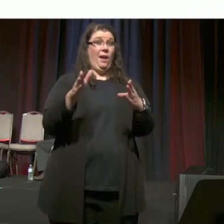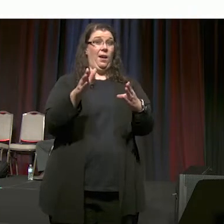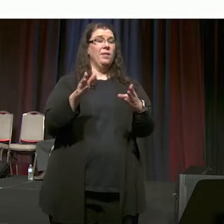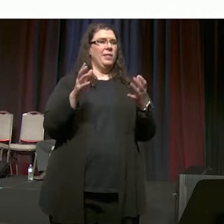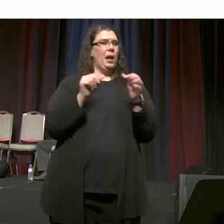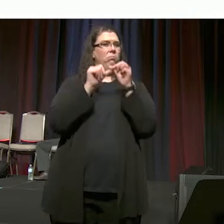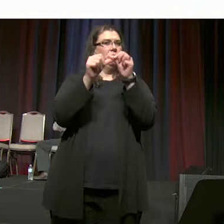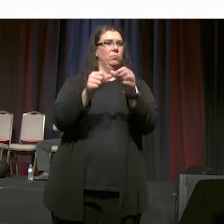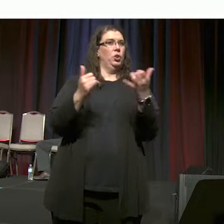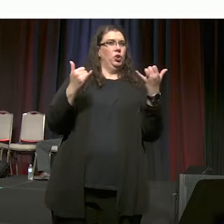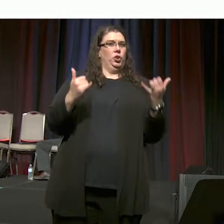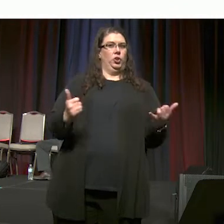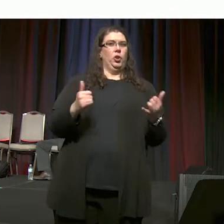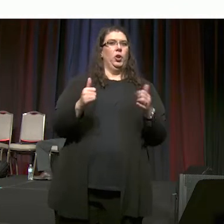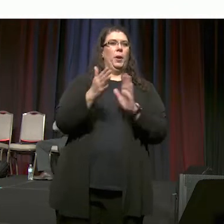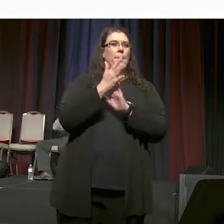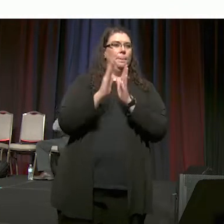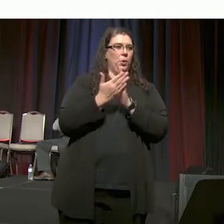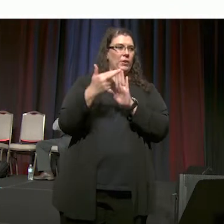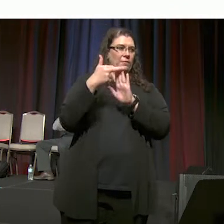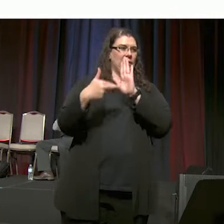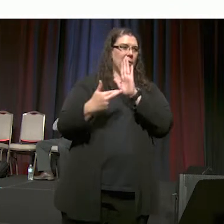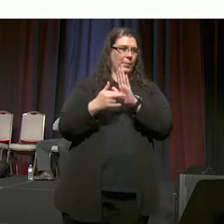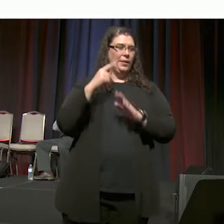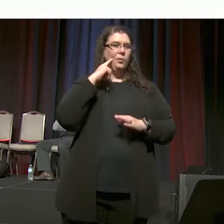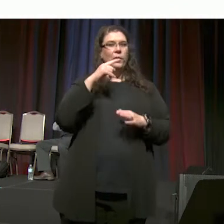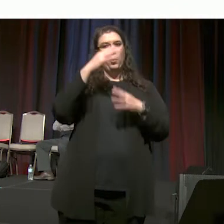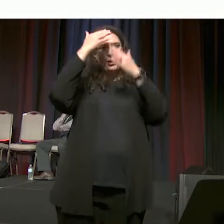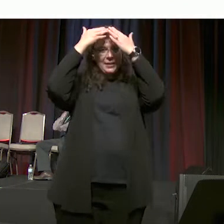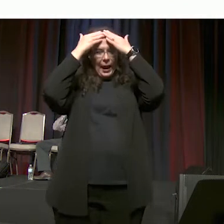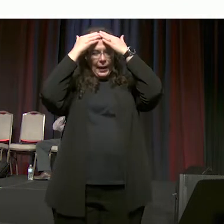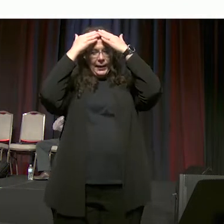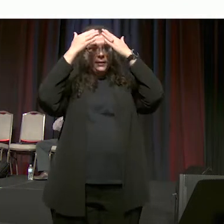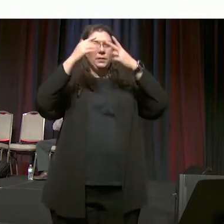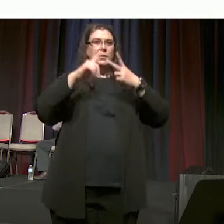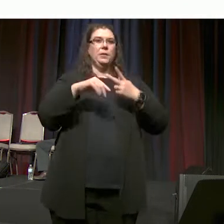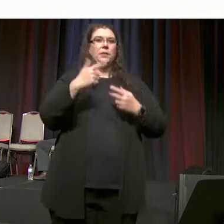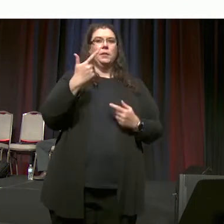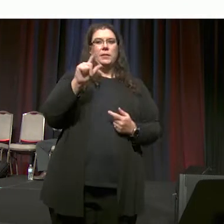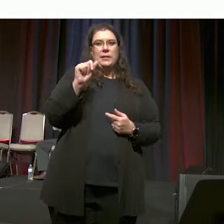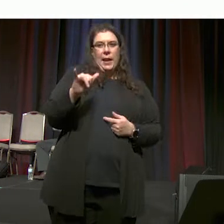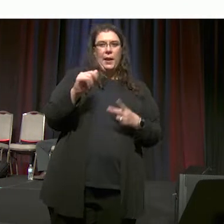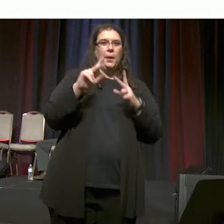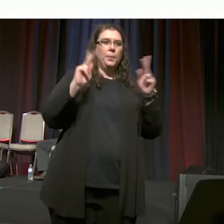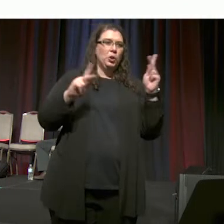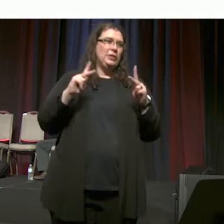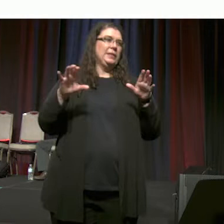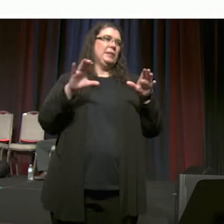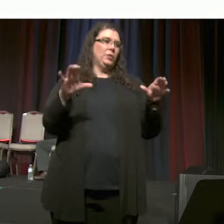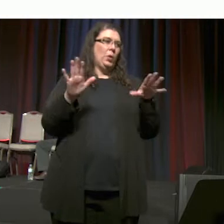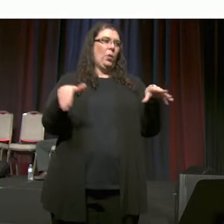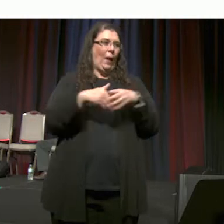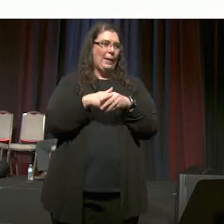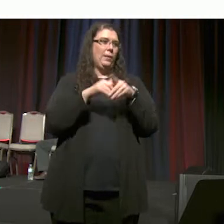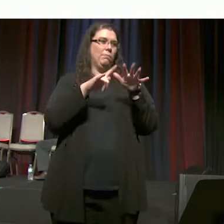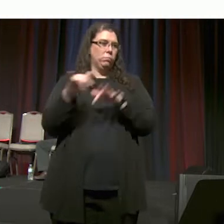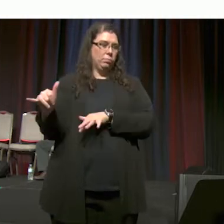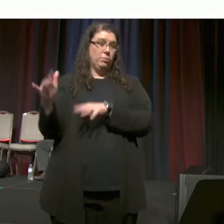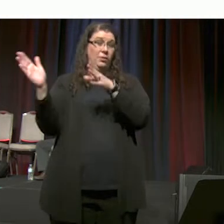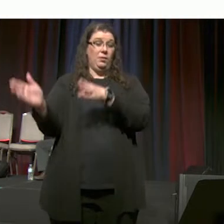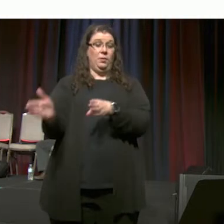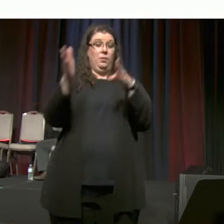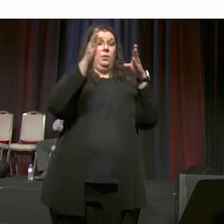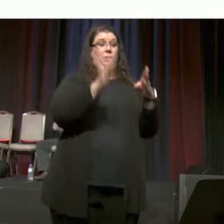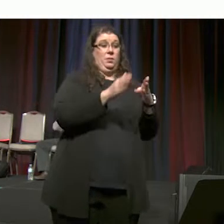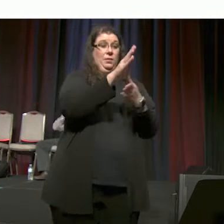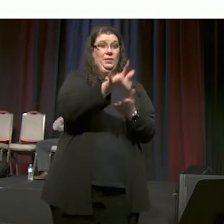book of discipline with the prohibitions about ordaining gay persons and doing weddings. A path in the center,